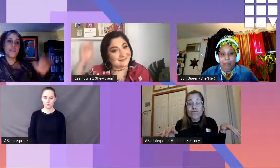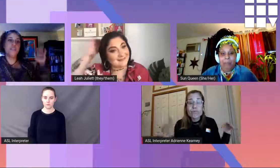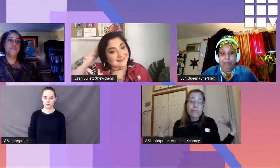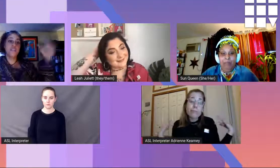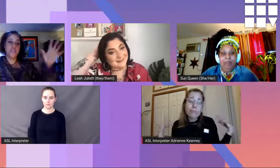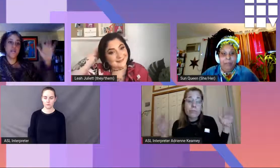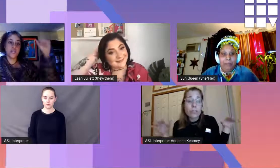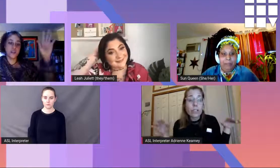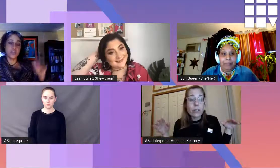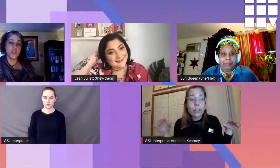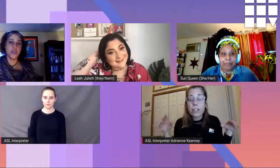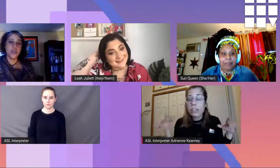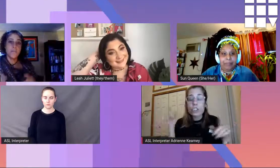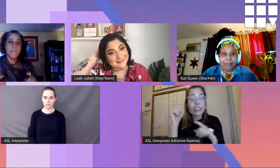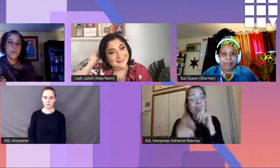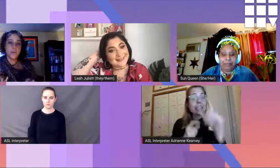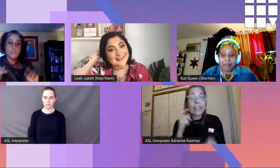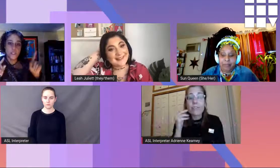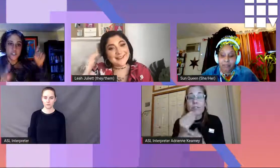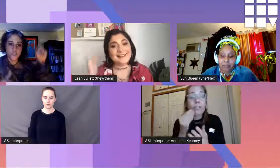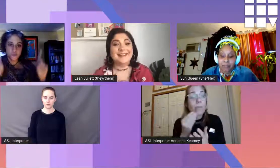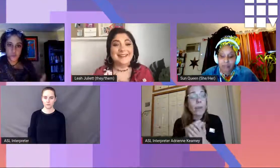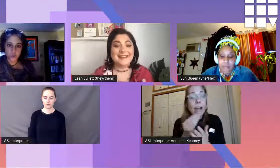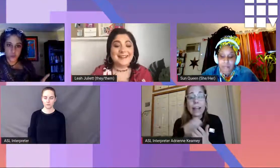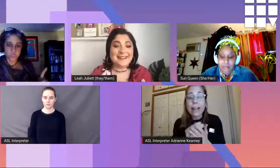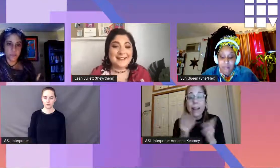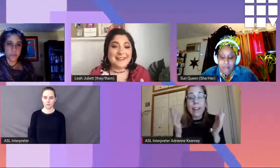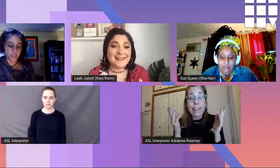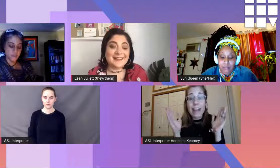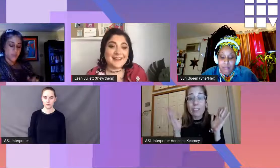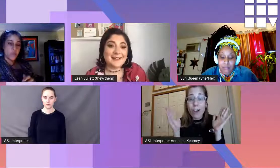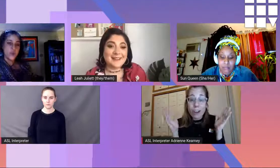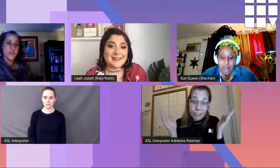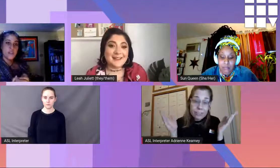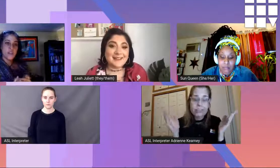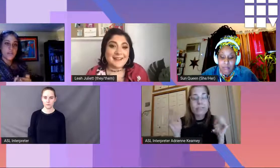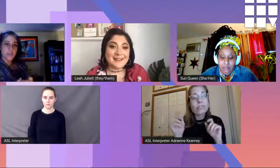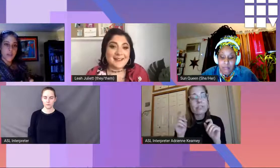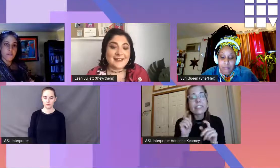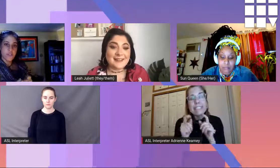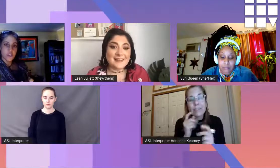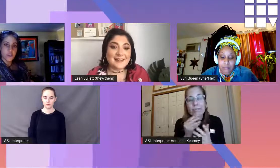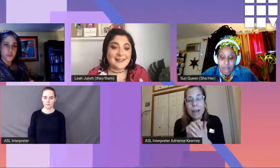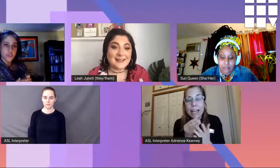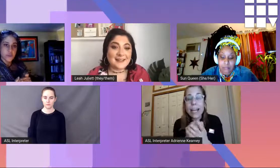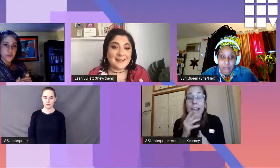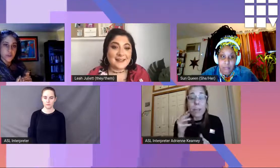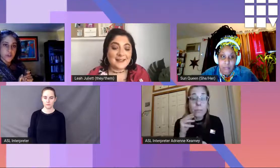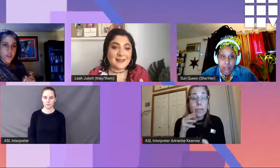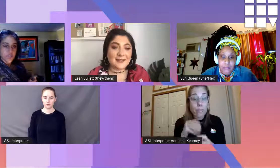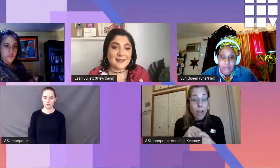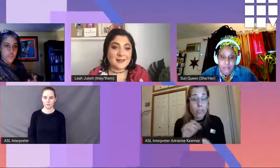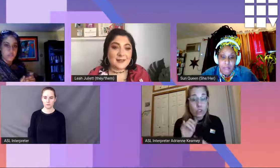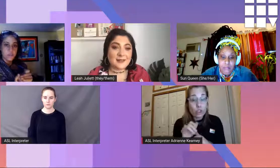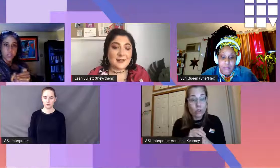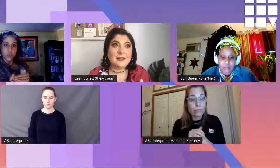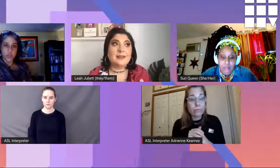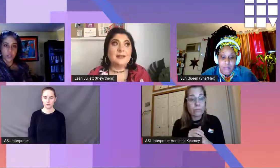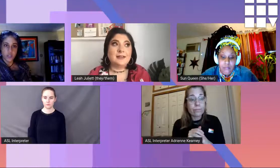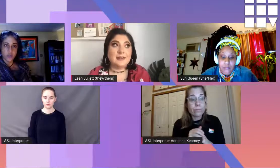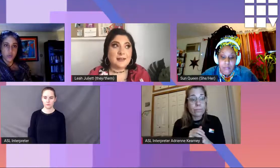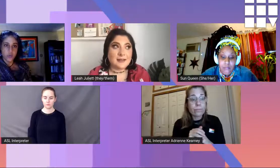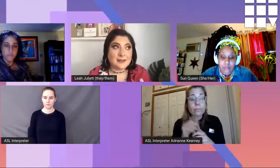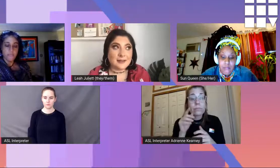ally. Just give money, call it a day. But two different groups completely. What can nonprofits do to support your activism